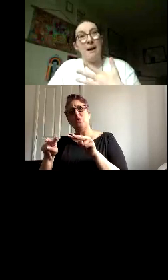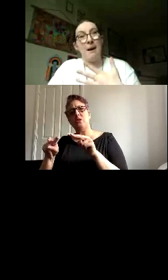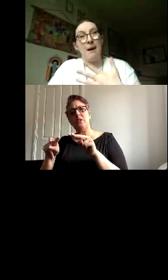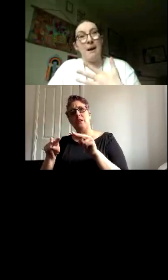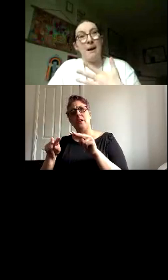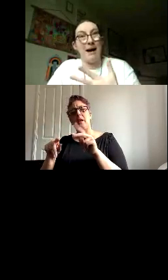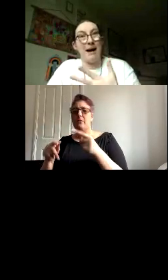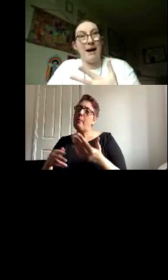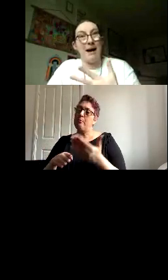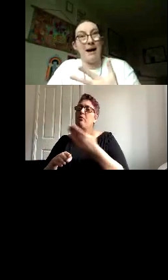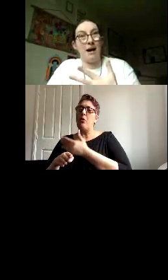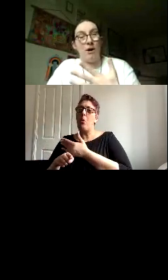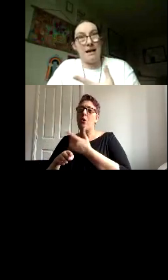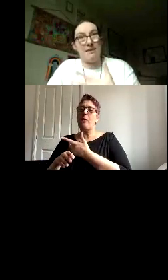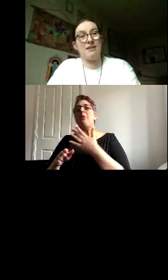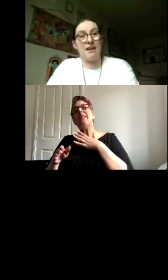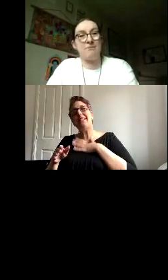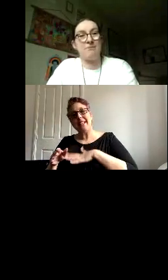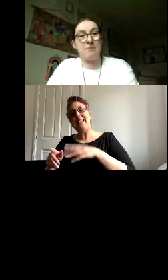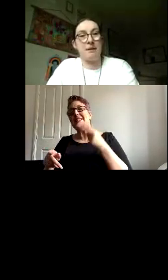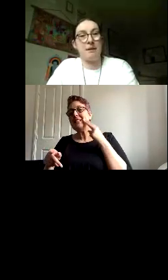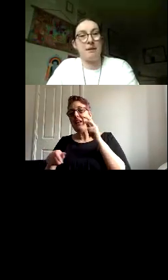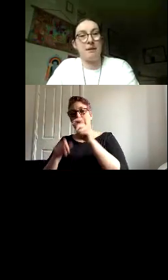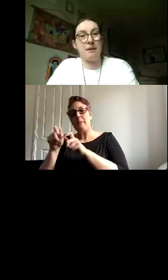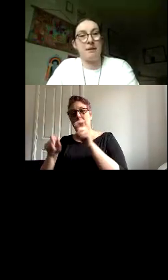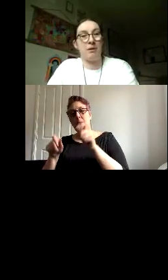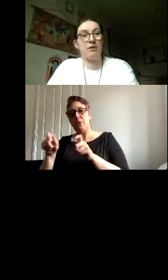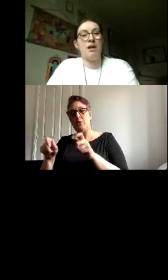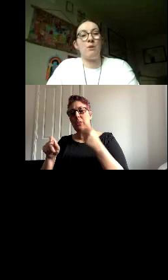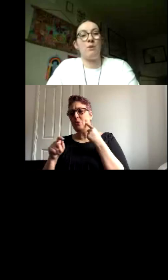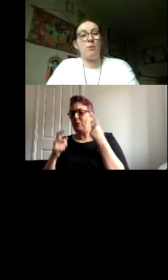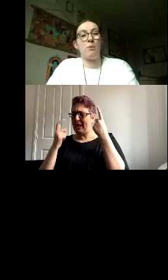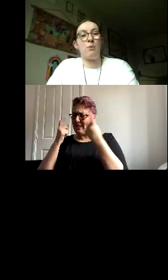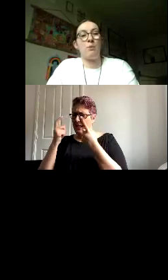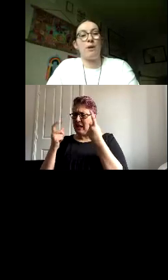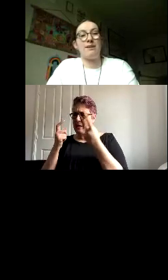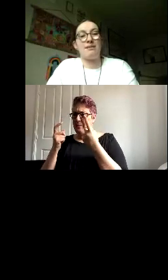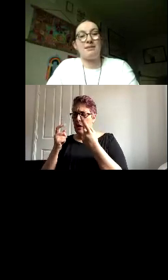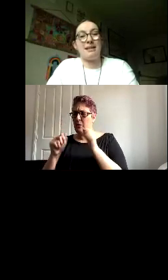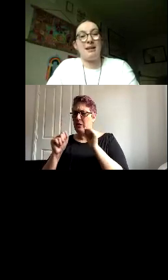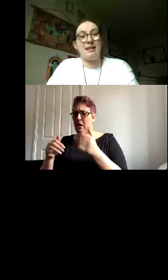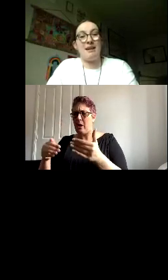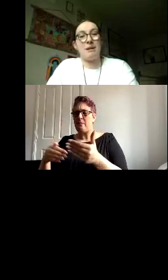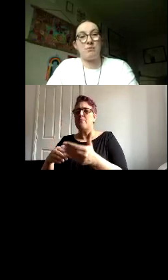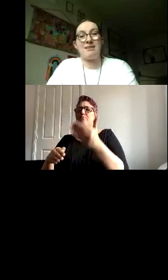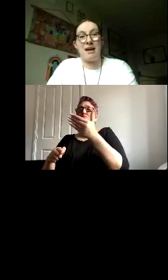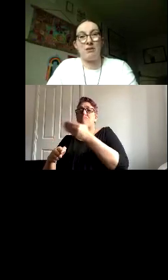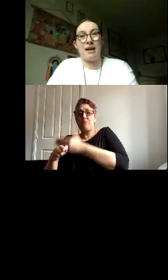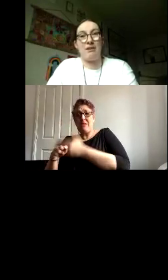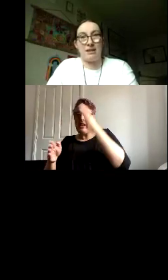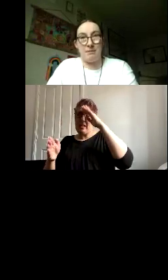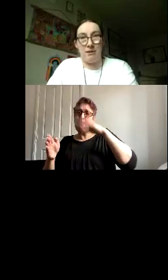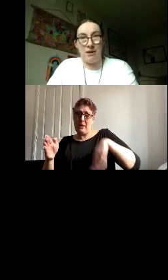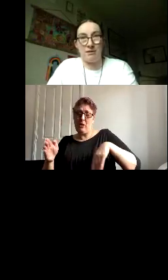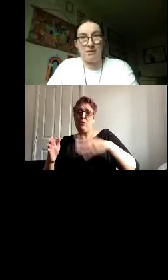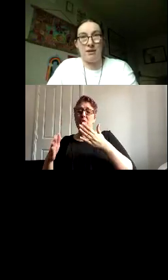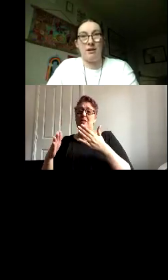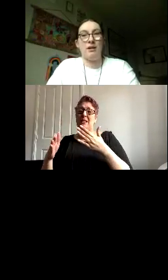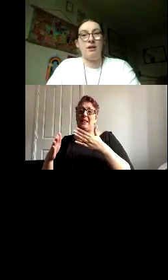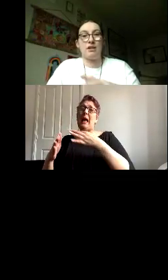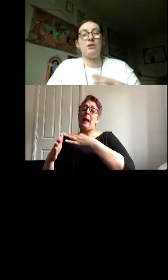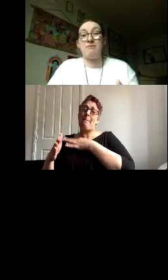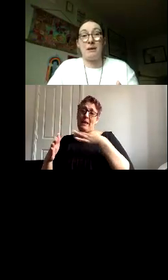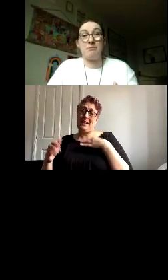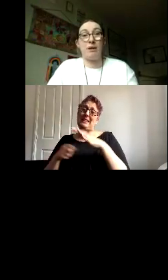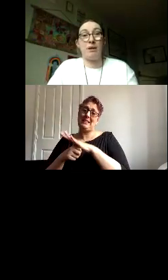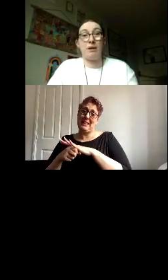about the needs of deaf people, that were deaf people's previous healthcare experience. You can imagine there